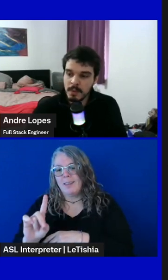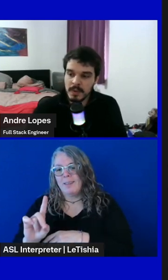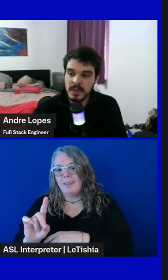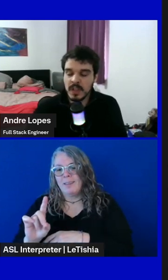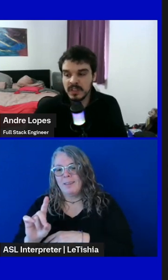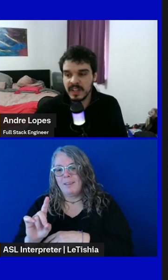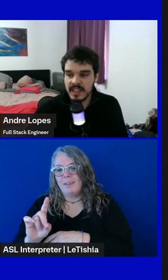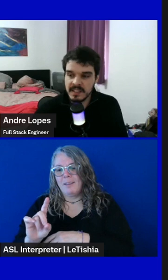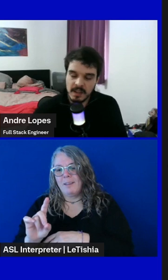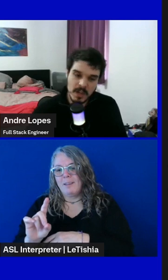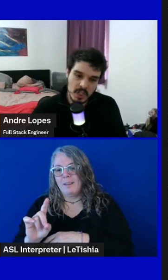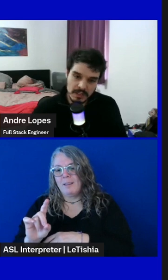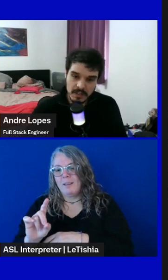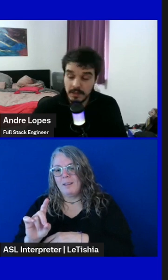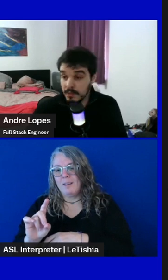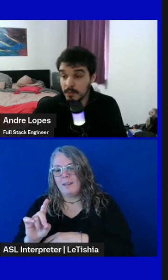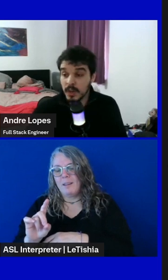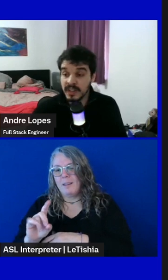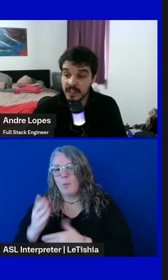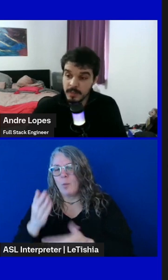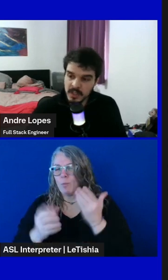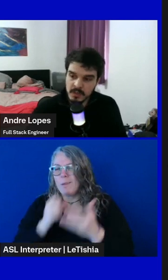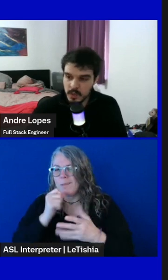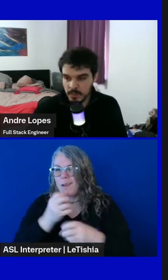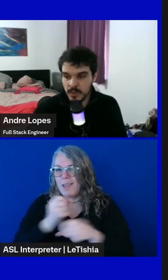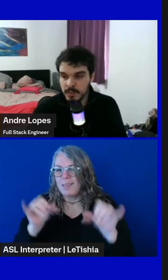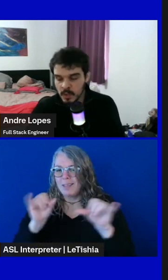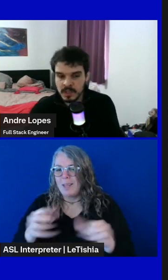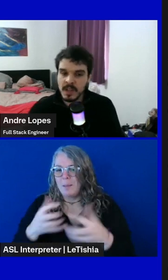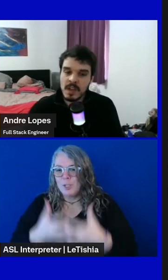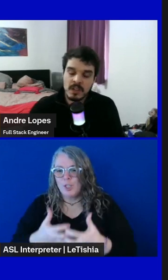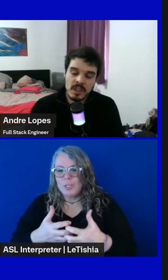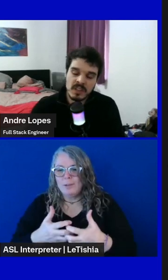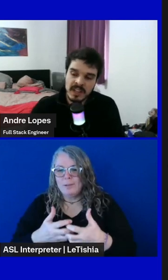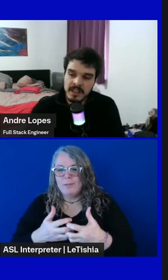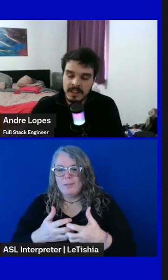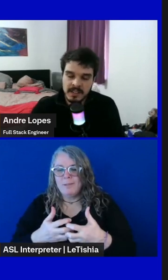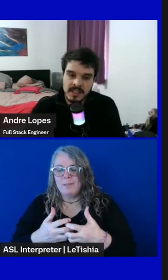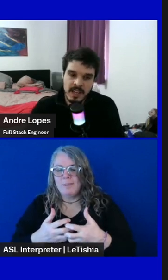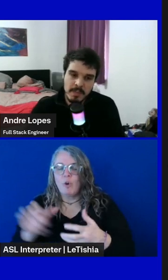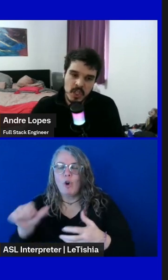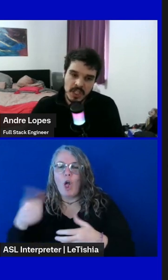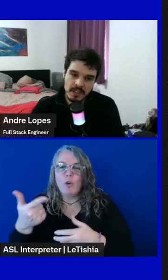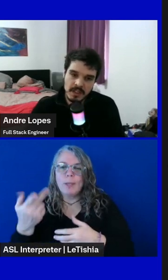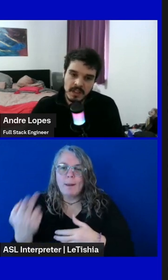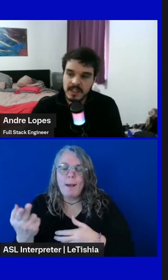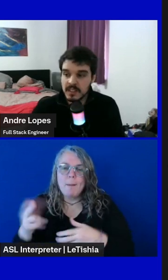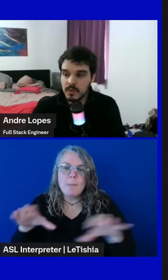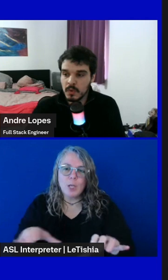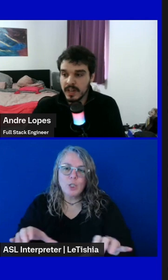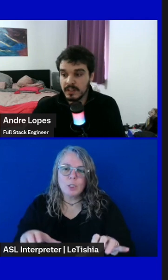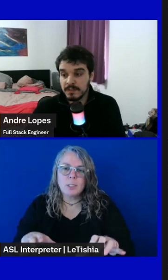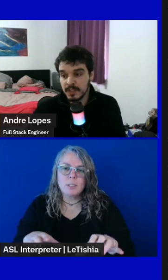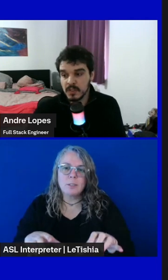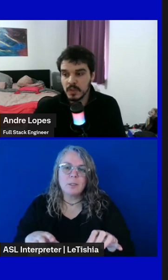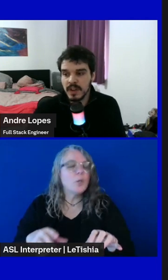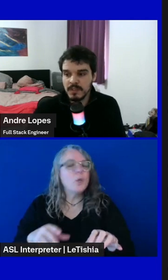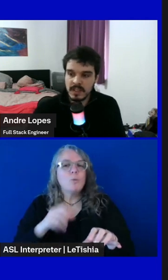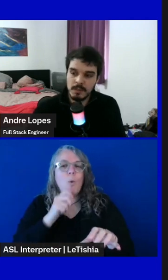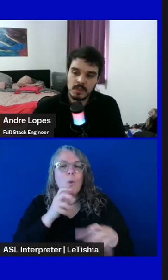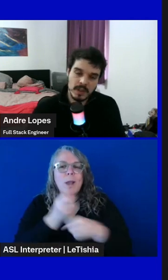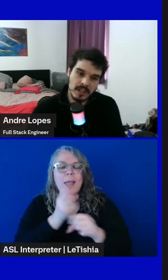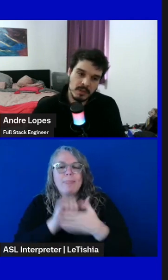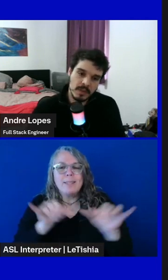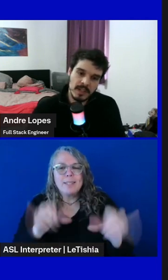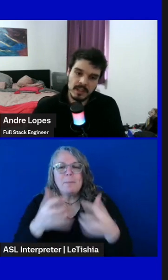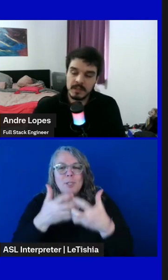You're probably not going to get the same machine. Even more in GitHub Actions, which I'm going to be using, you're not going to get this same machine that you created the first. So every